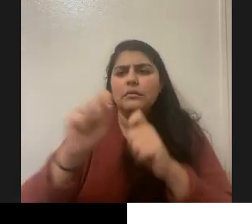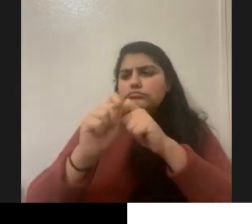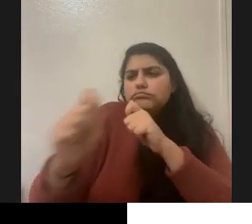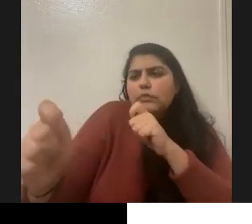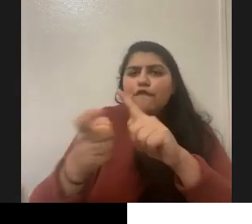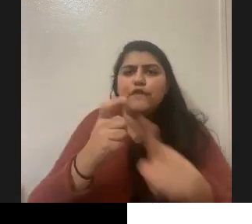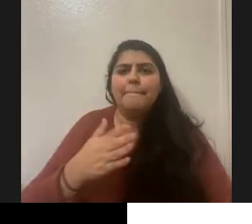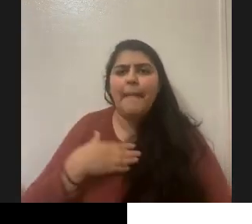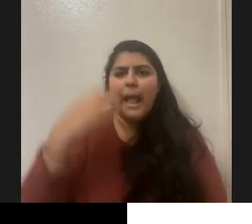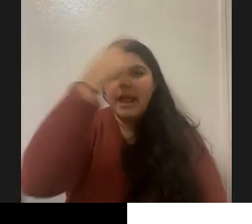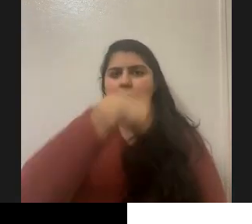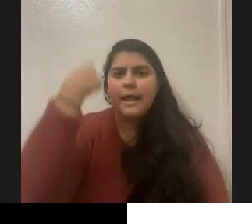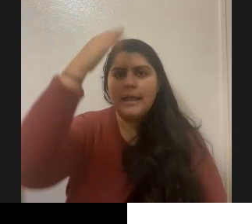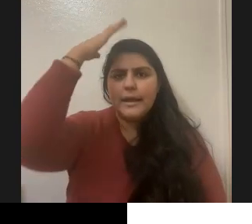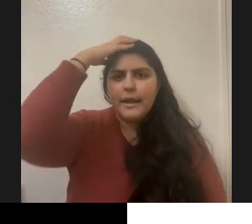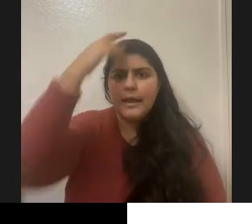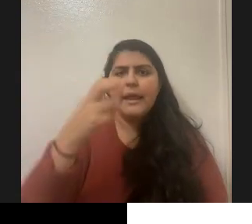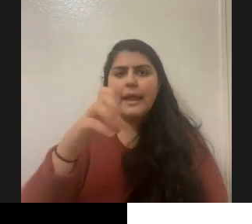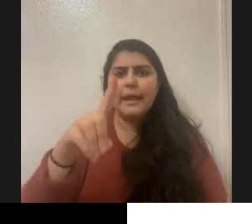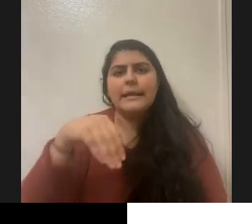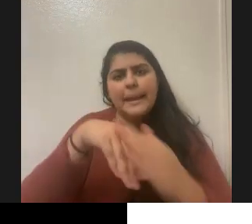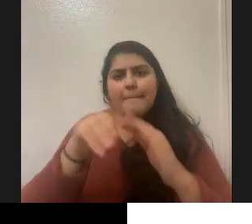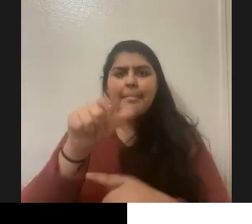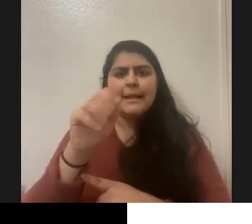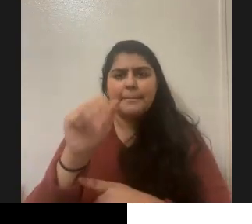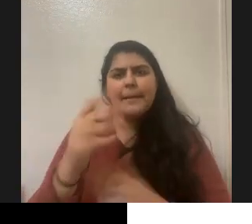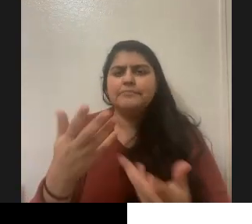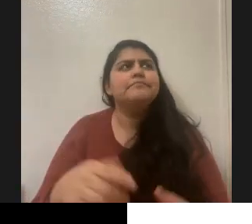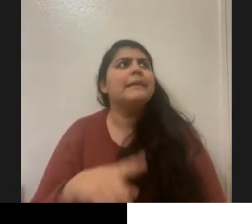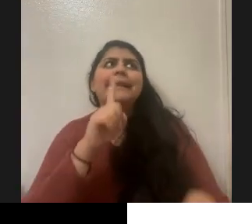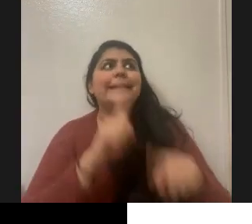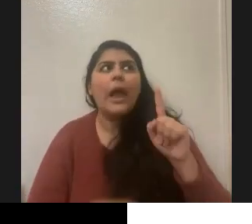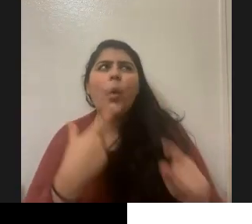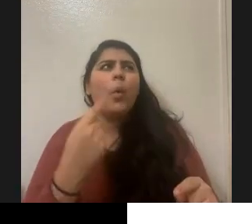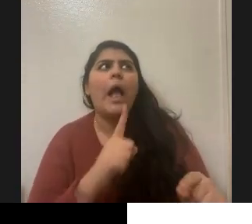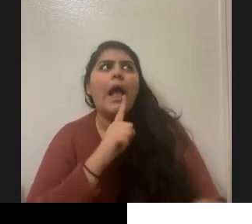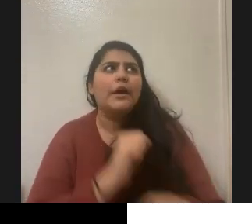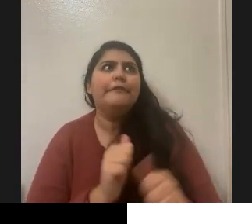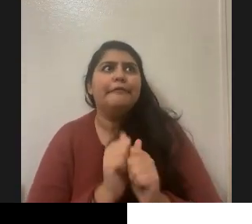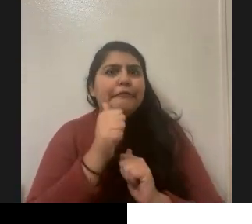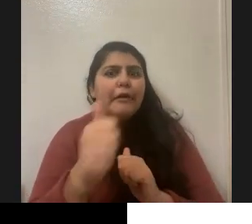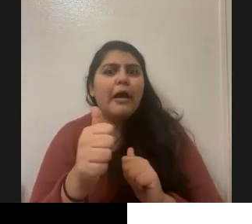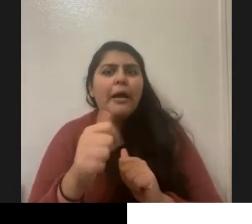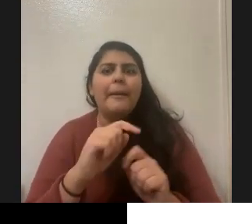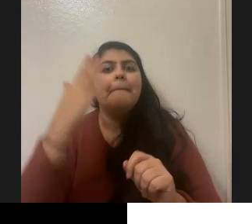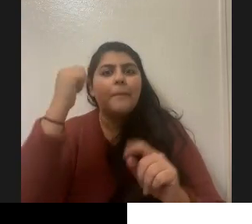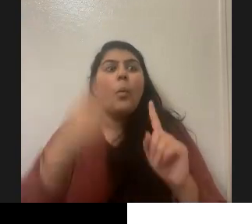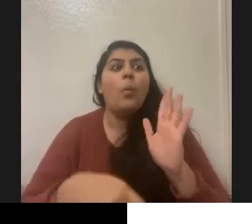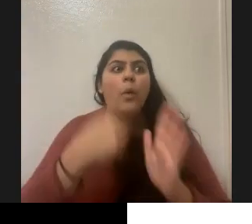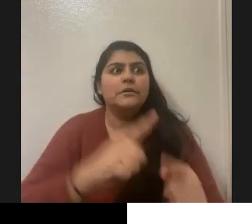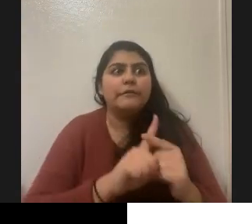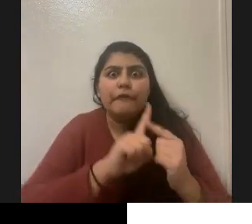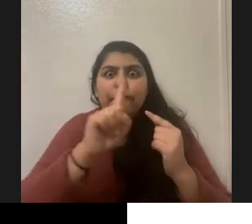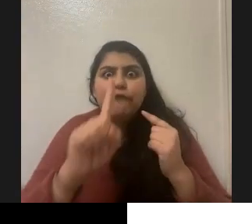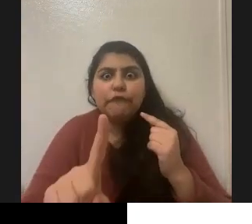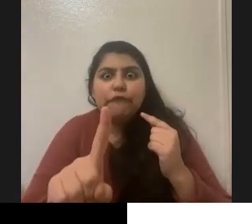me in a plasma state? Well, they can't go that far, because once you go pretty far, because you